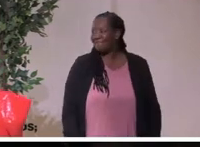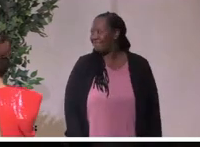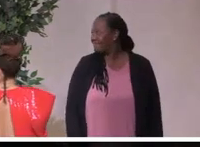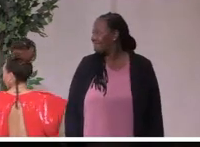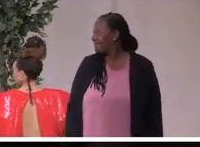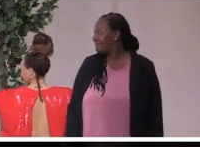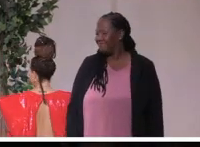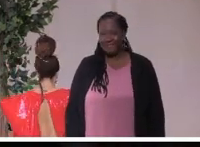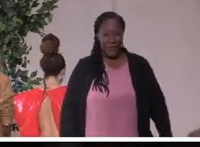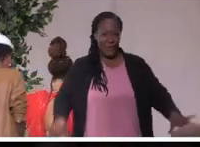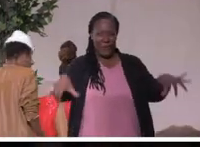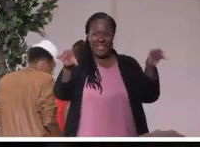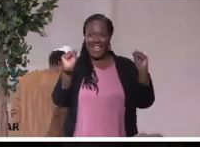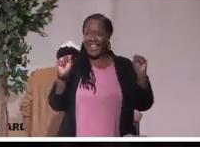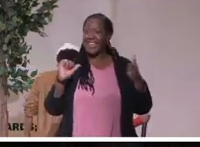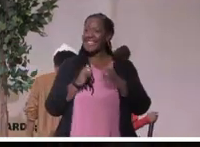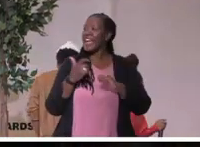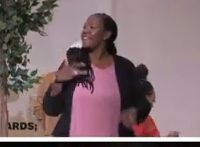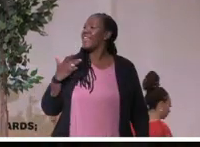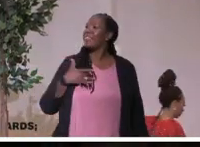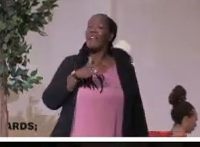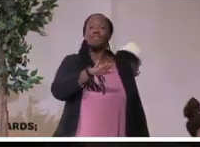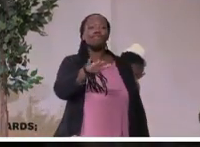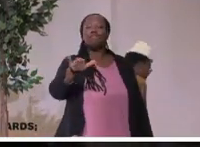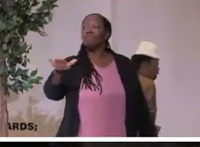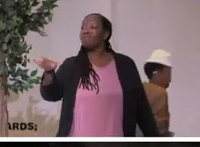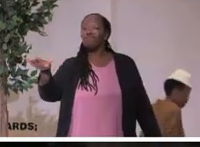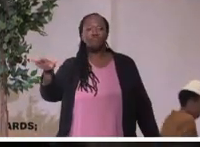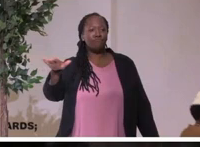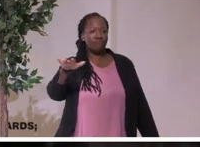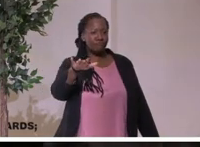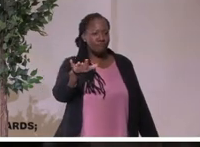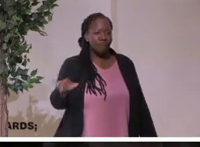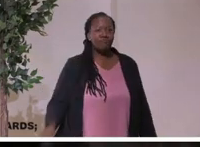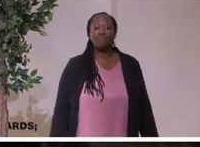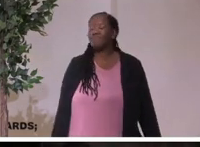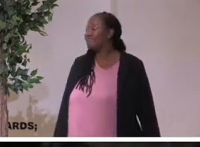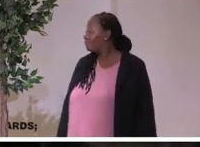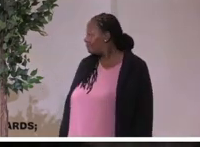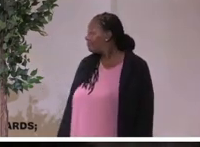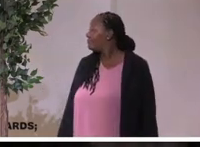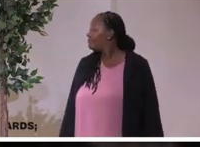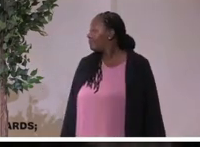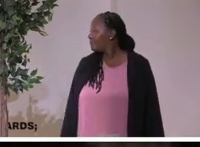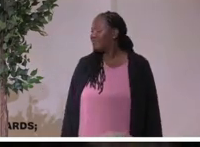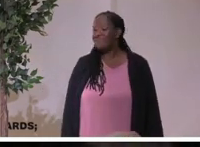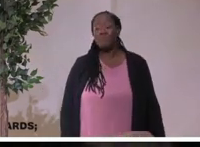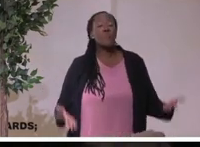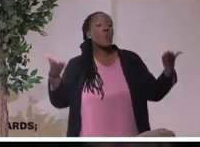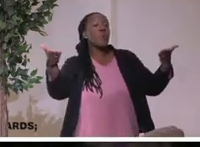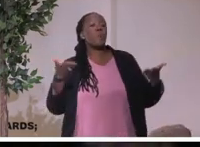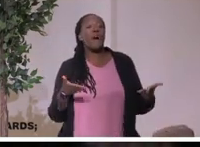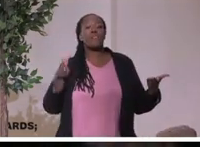Oh, yes. How are we doing out there, everyone? Okay, we're again, welcome to the future